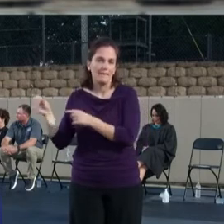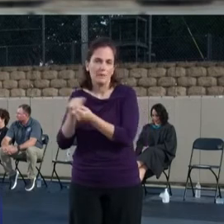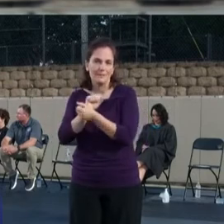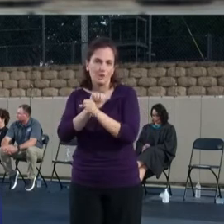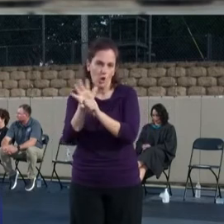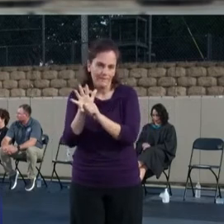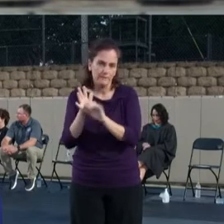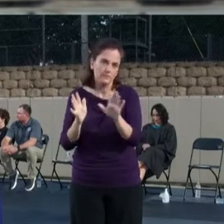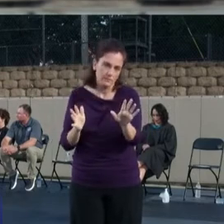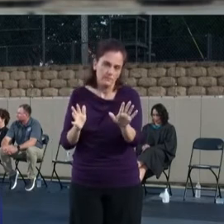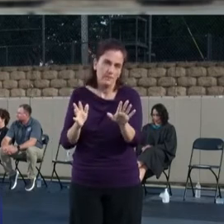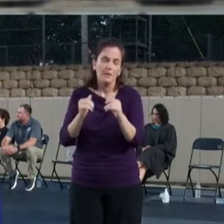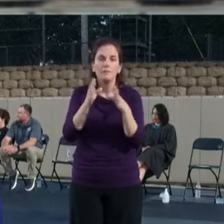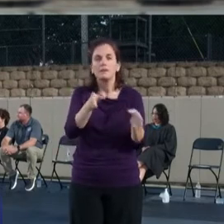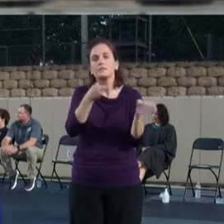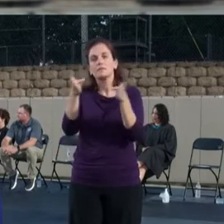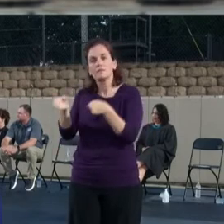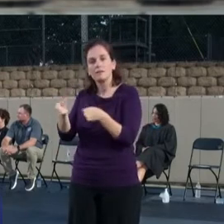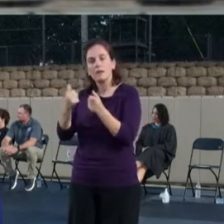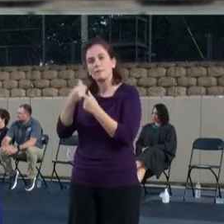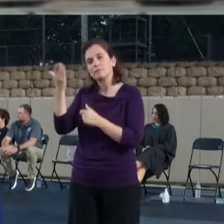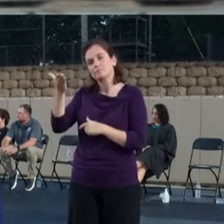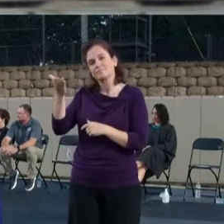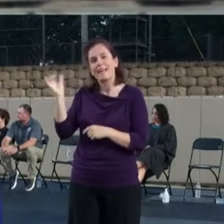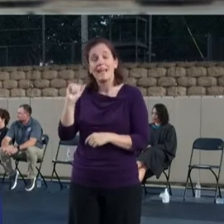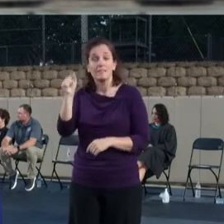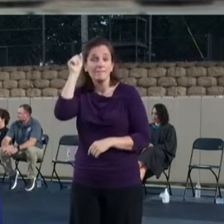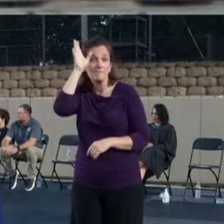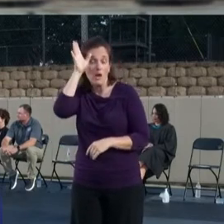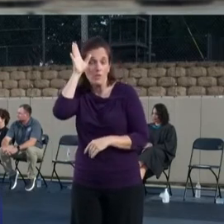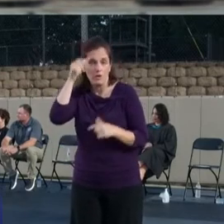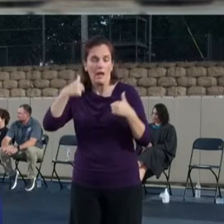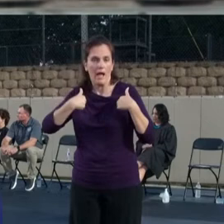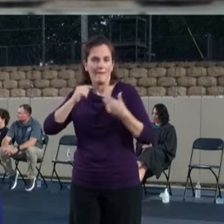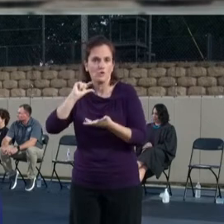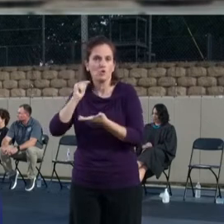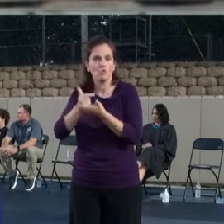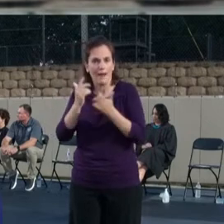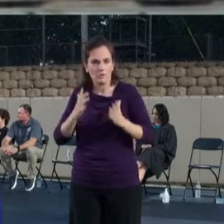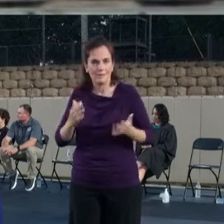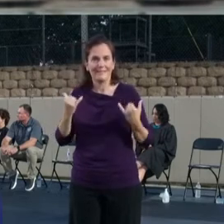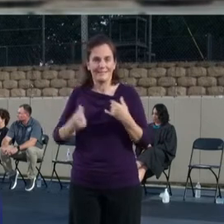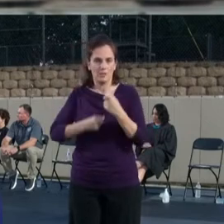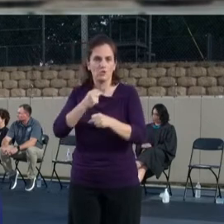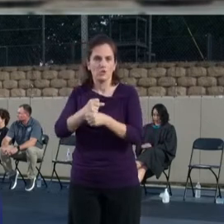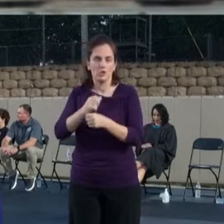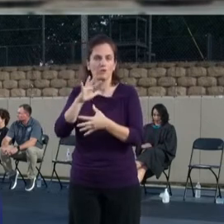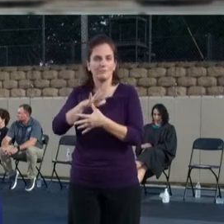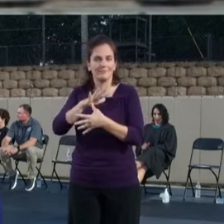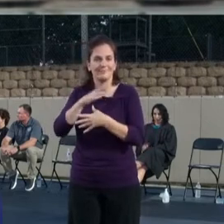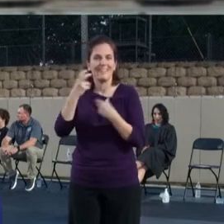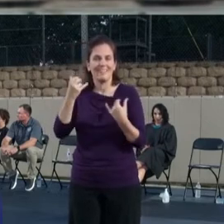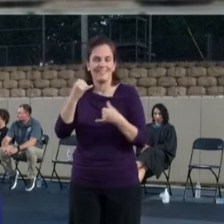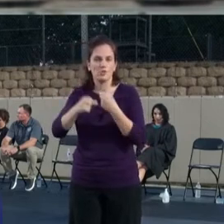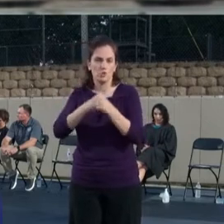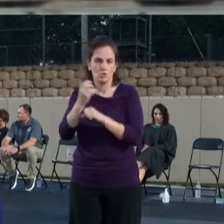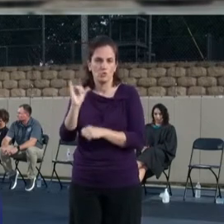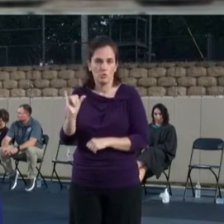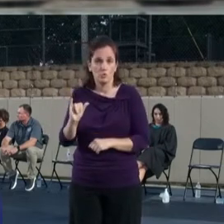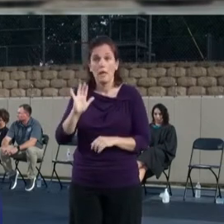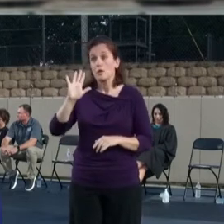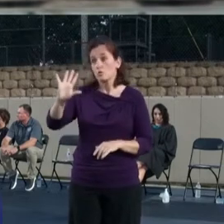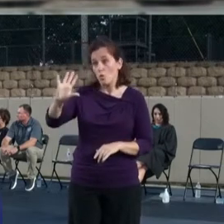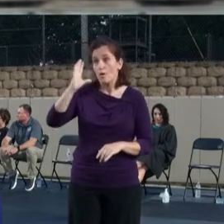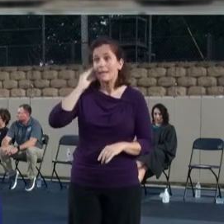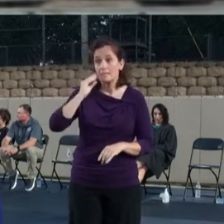whatnot. I'm going to also talk to you a little bit as a father. I have a graduate this year as well, and your experience has struck a lot of emotions with